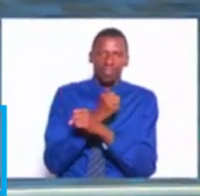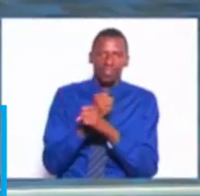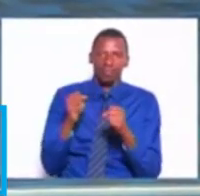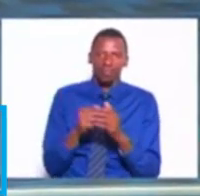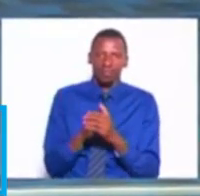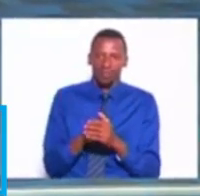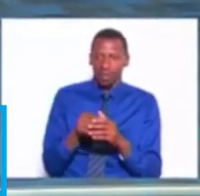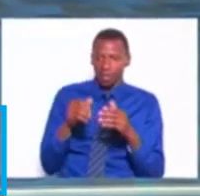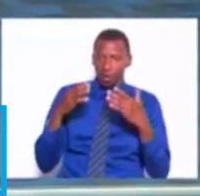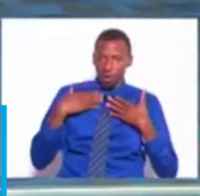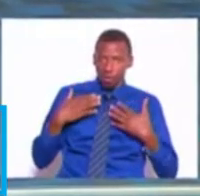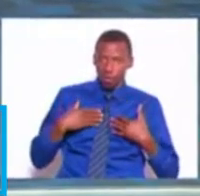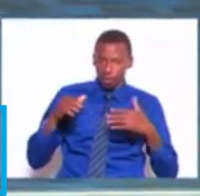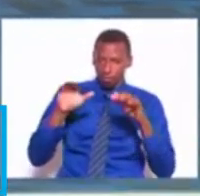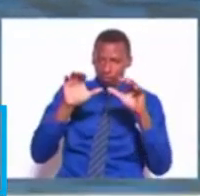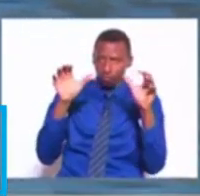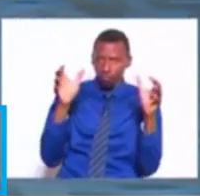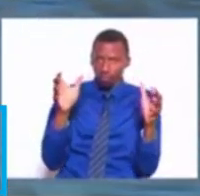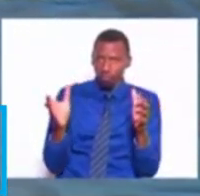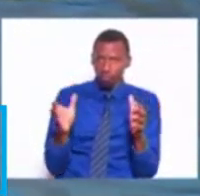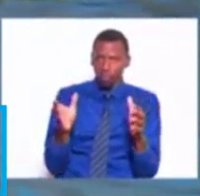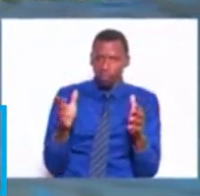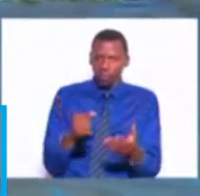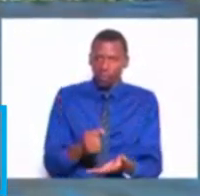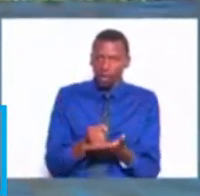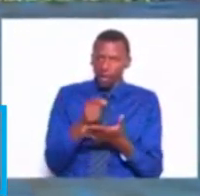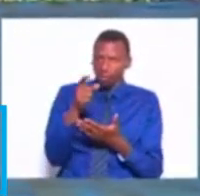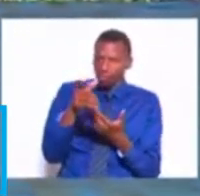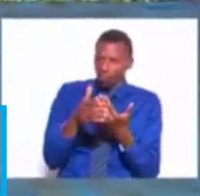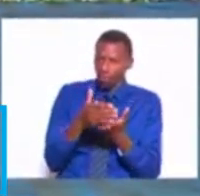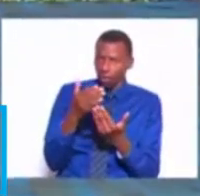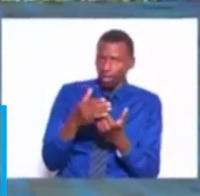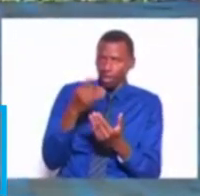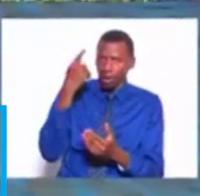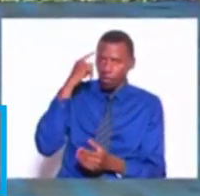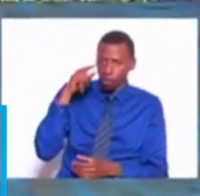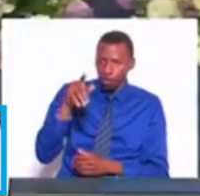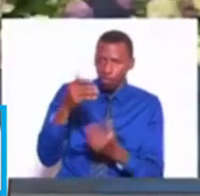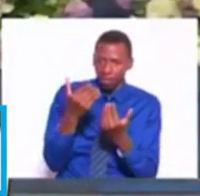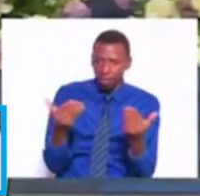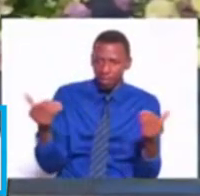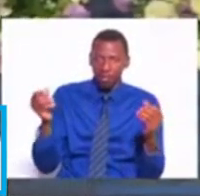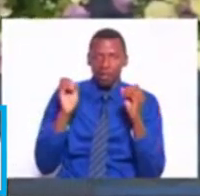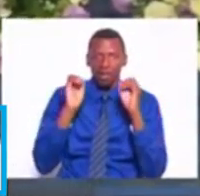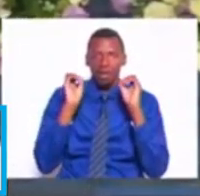Number 8 will never help you take care of your children.